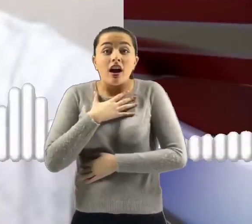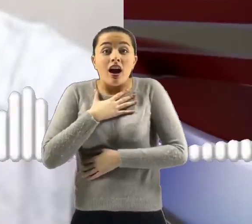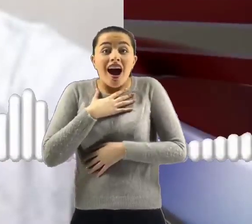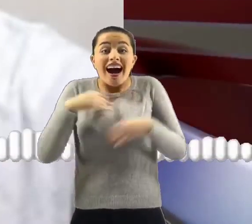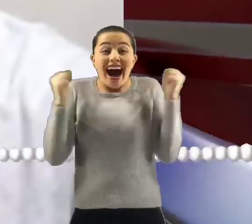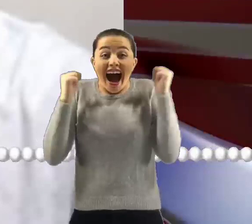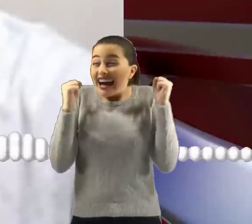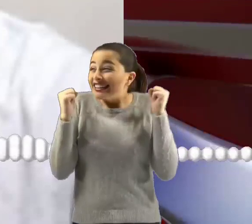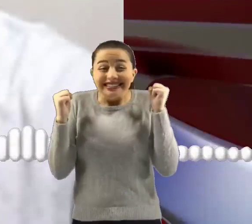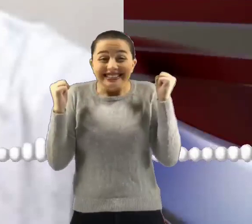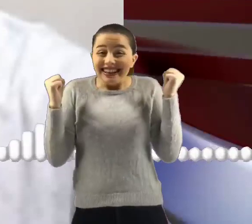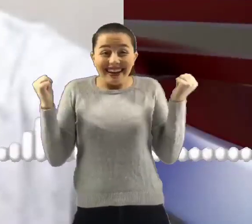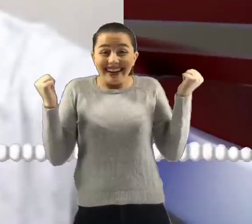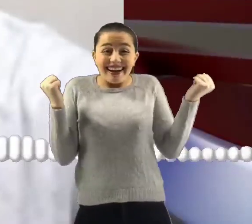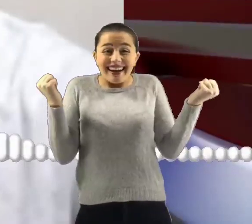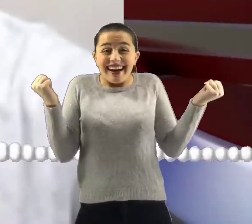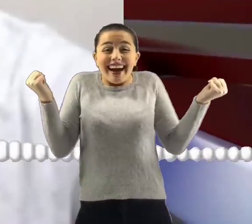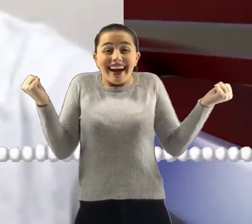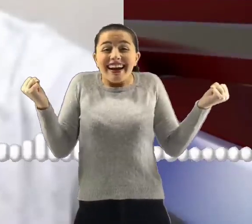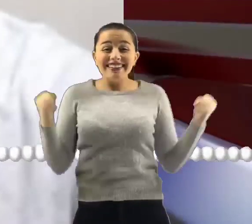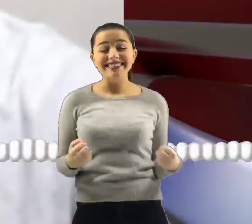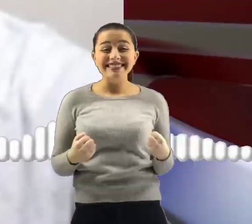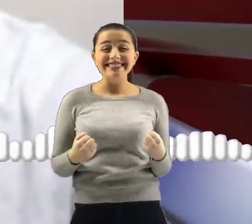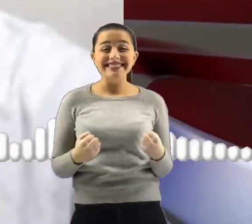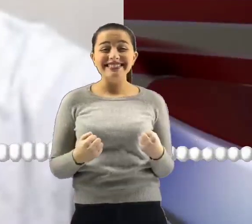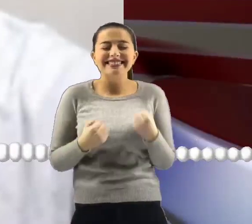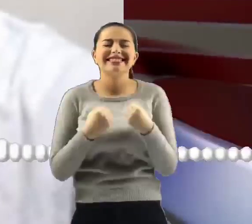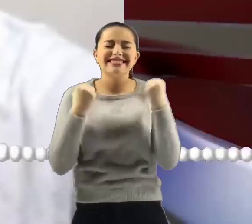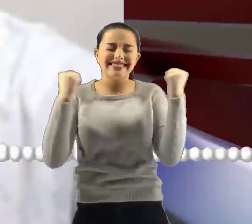Unu ngasala akọ nde na chi Abia mana site n'ike nke Chineke.